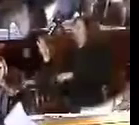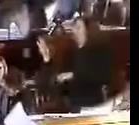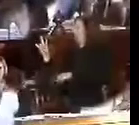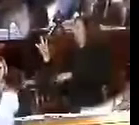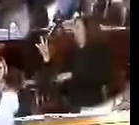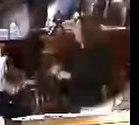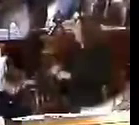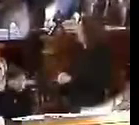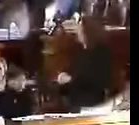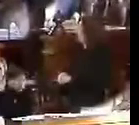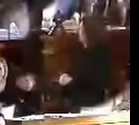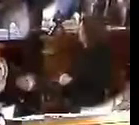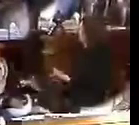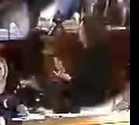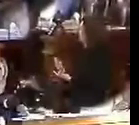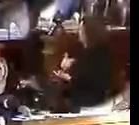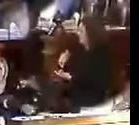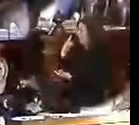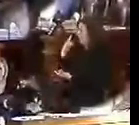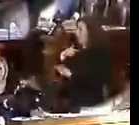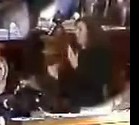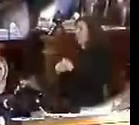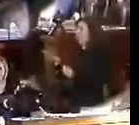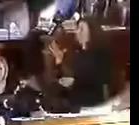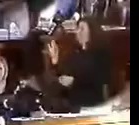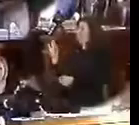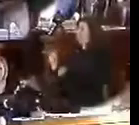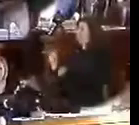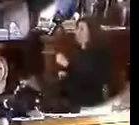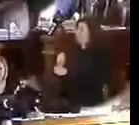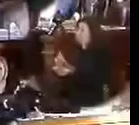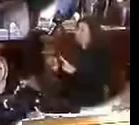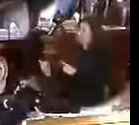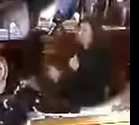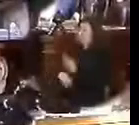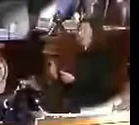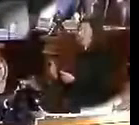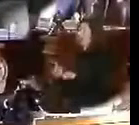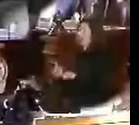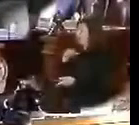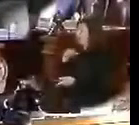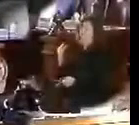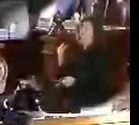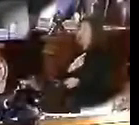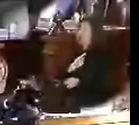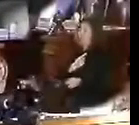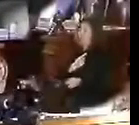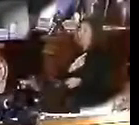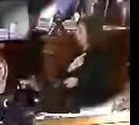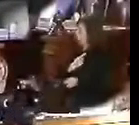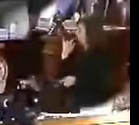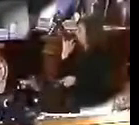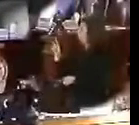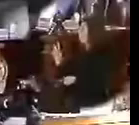that we've added about 59 years to that process. And I don't think I'm alone in thinking the